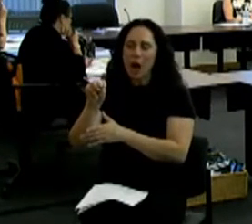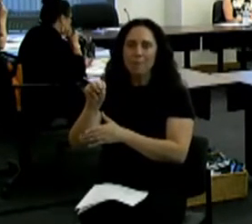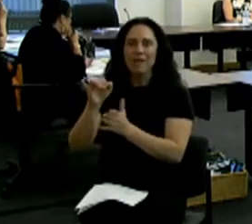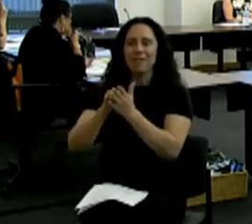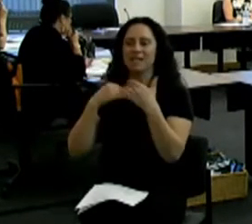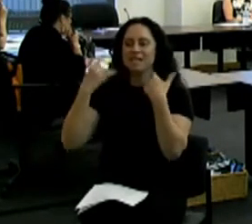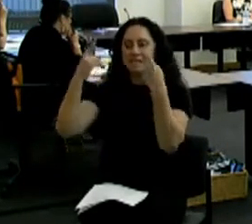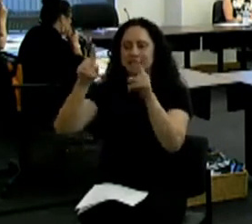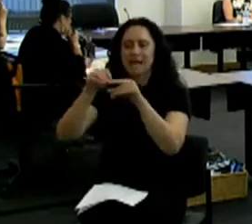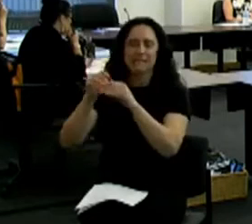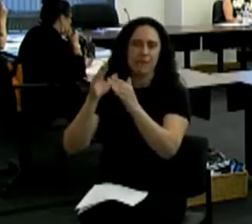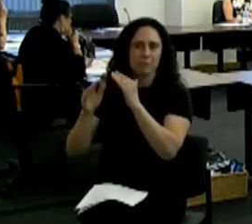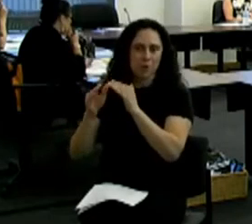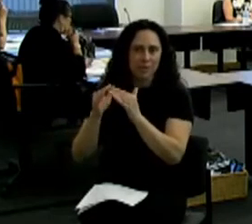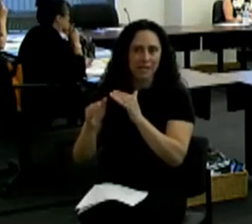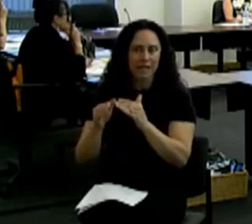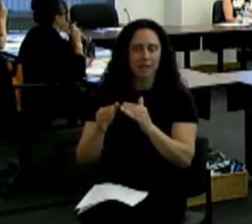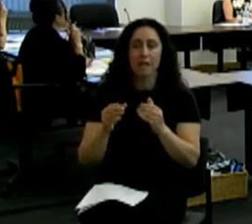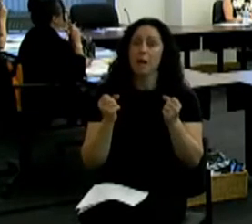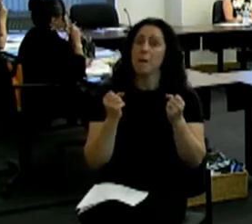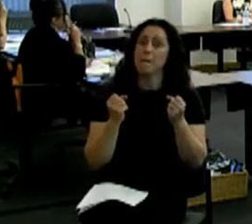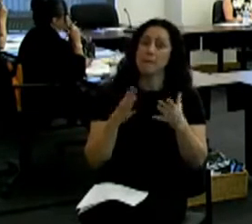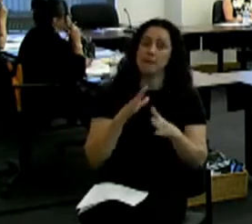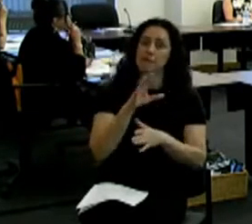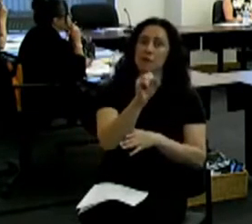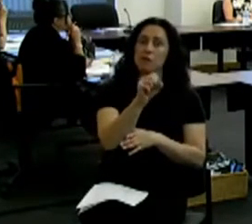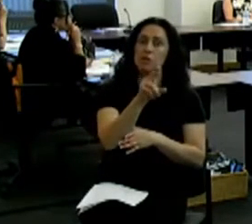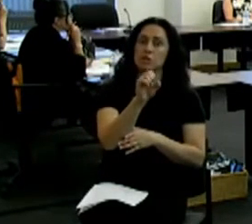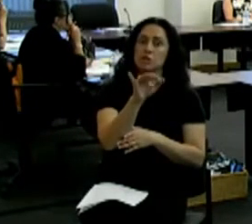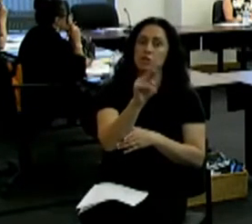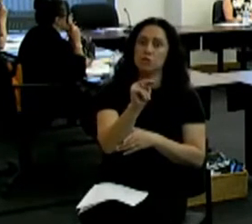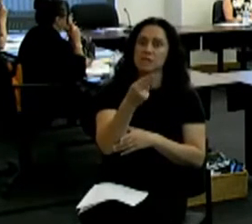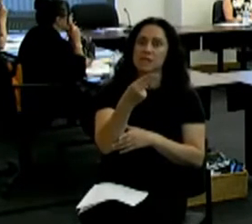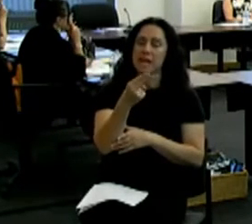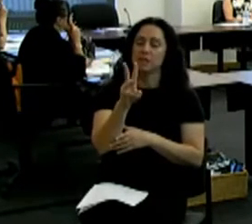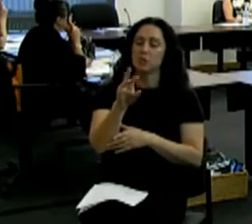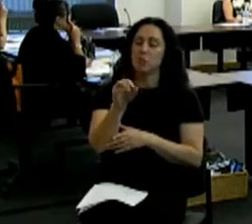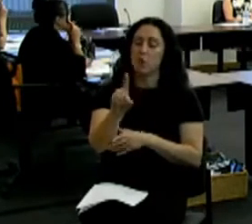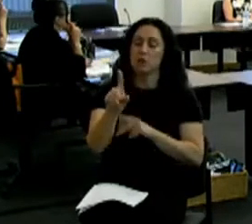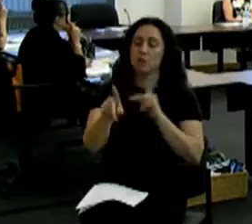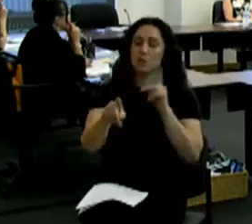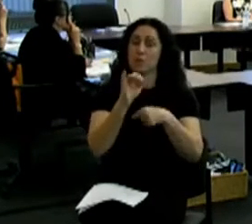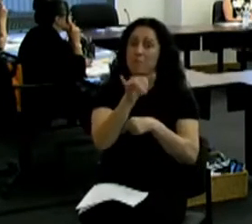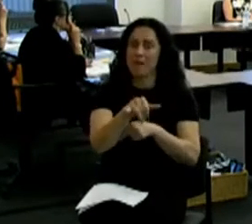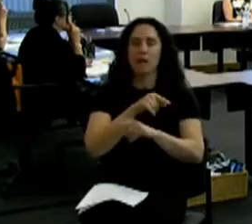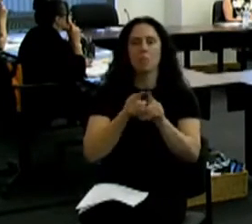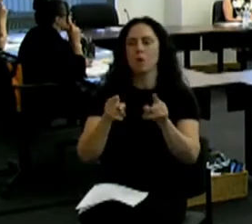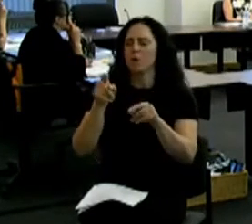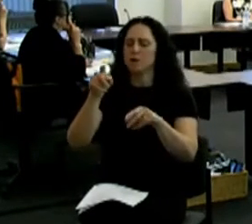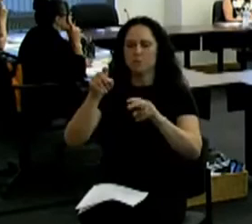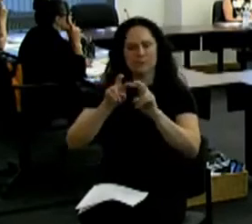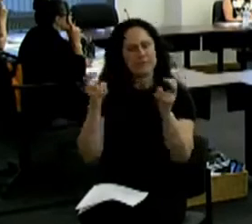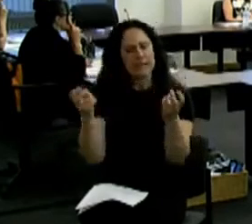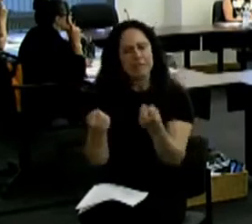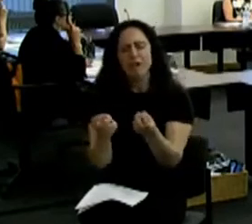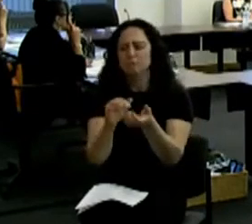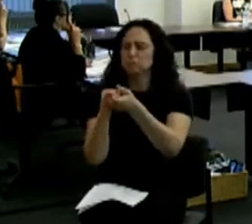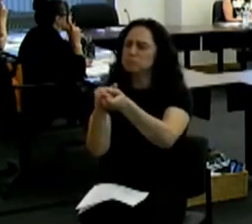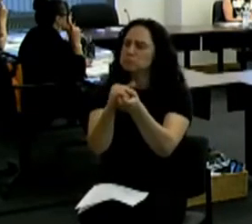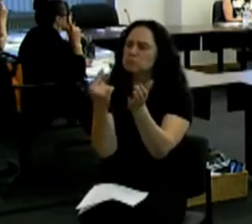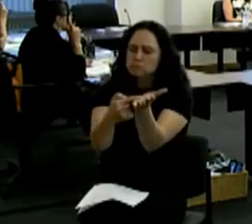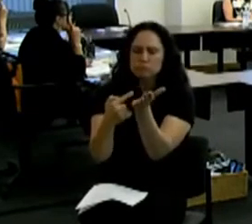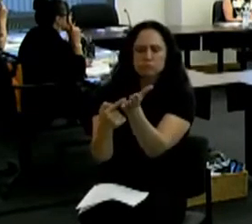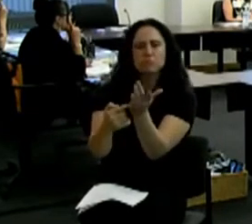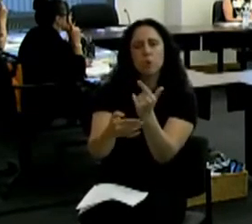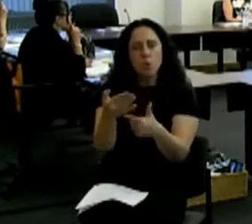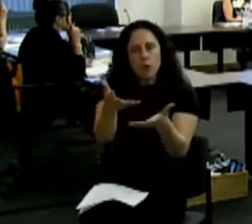successful in the community. A lot of our Susan H. Wood people were from that, but we sit there, we collaborate about what do